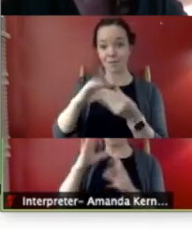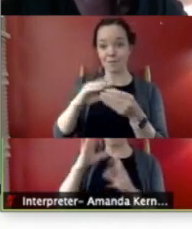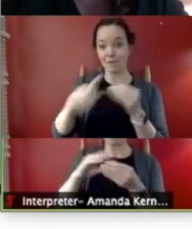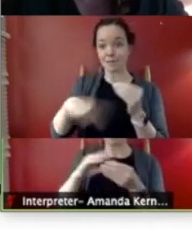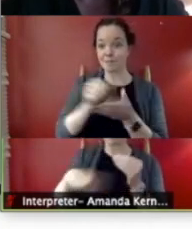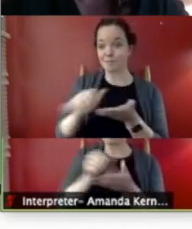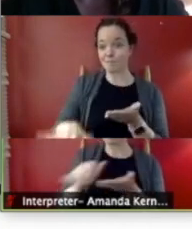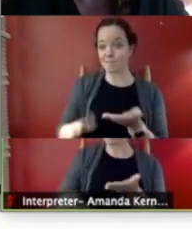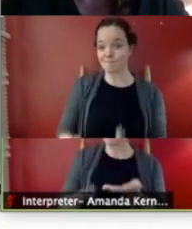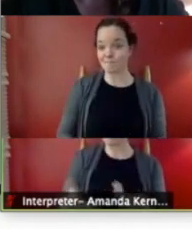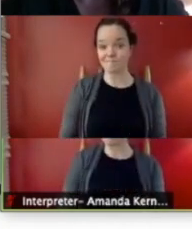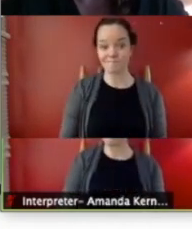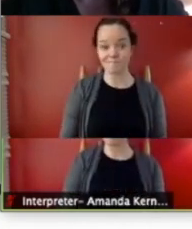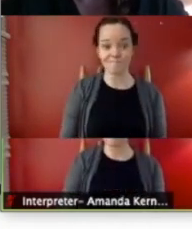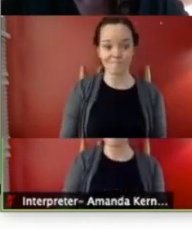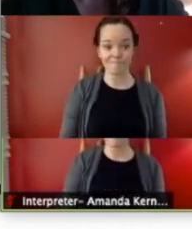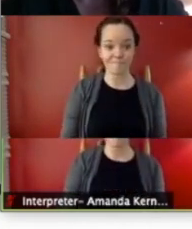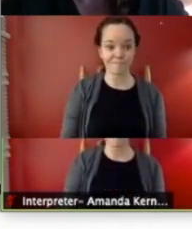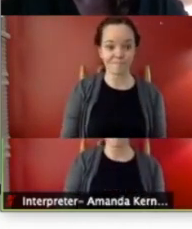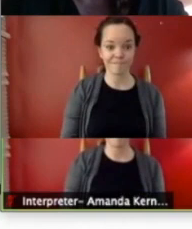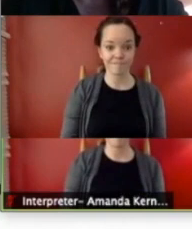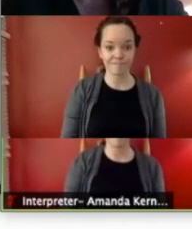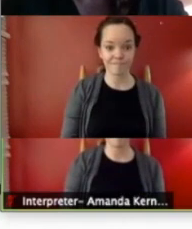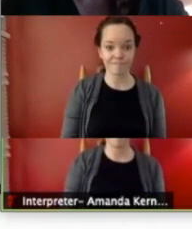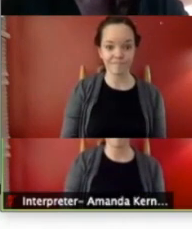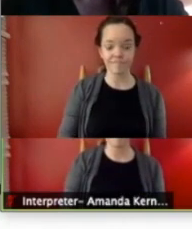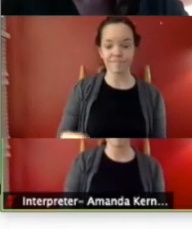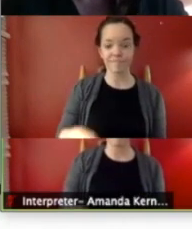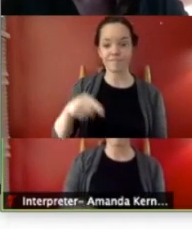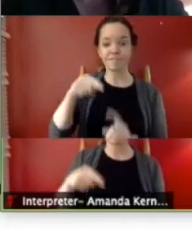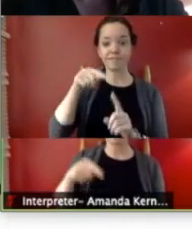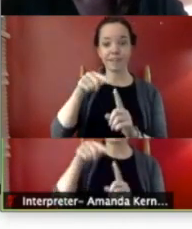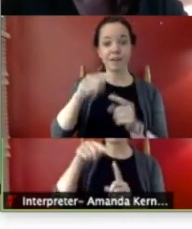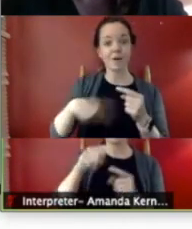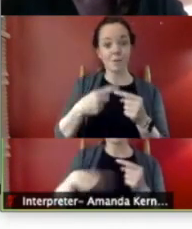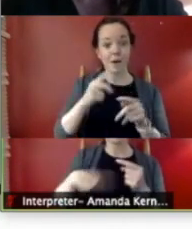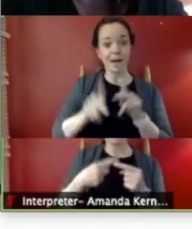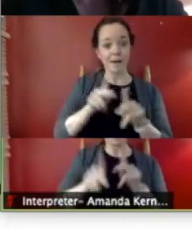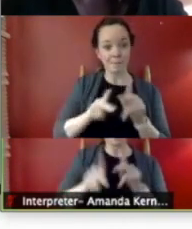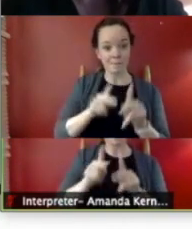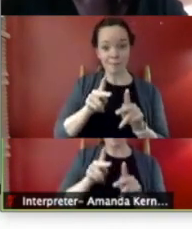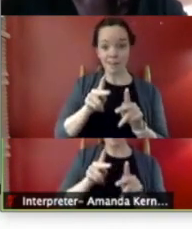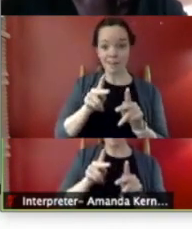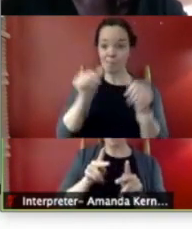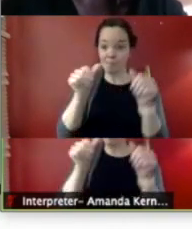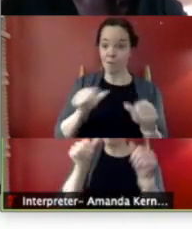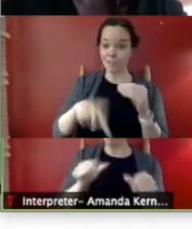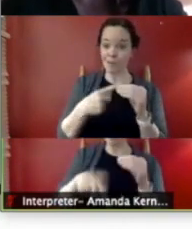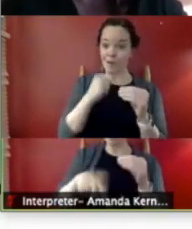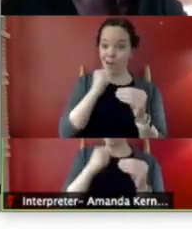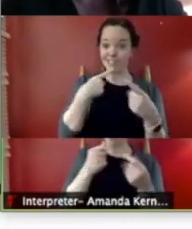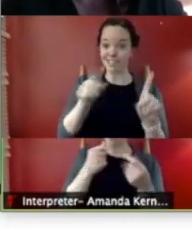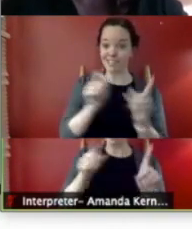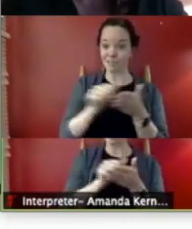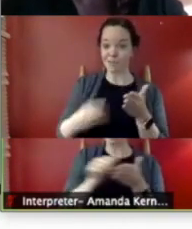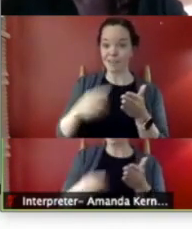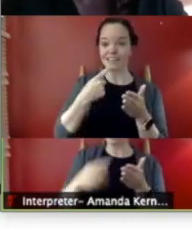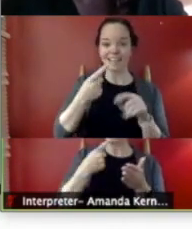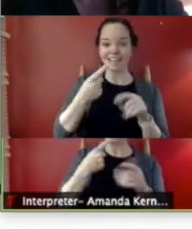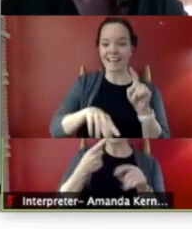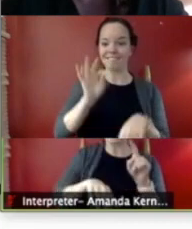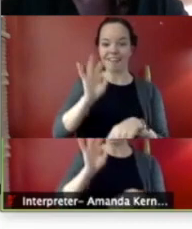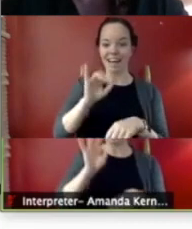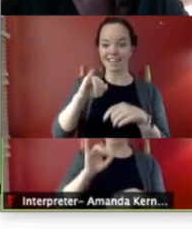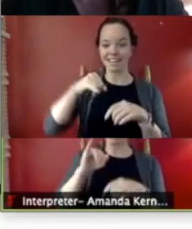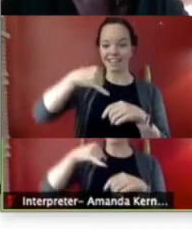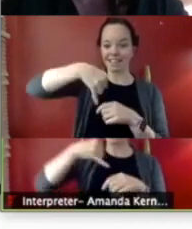When people posted about unsuccessful removals, it was all about the inability to find the strings or to grasp the strings. We only